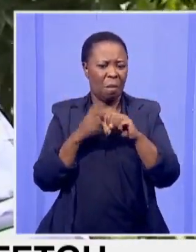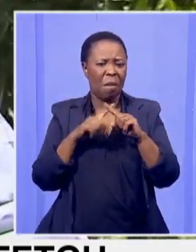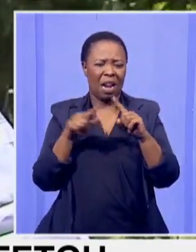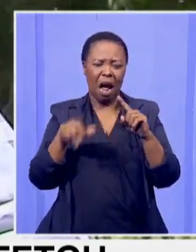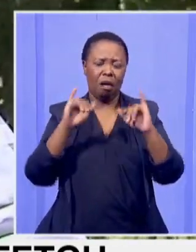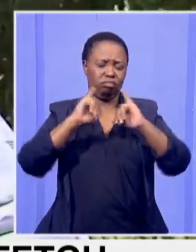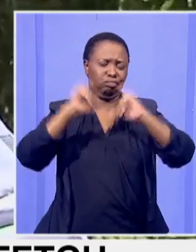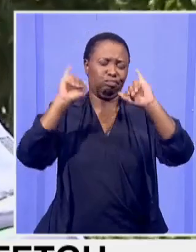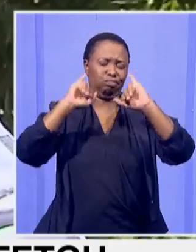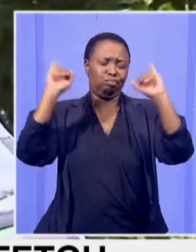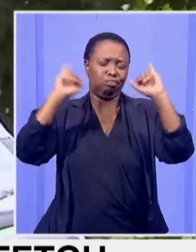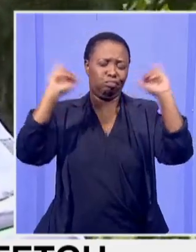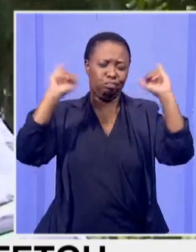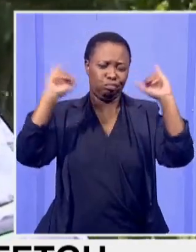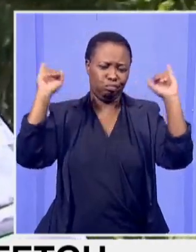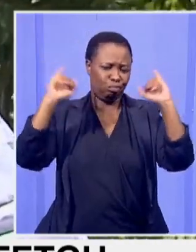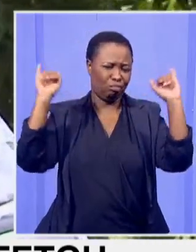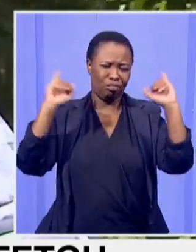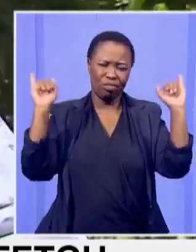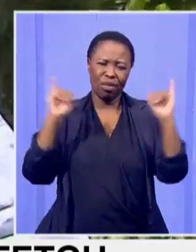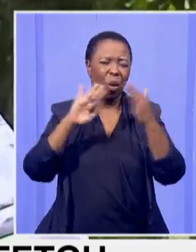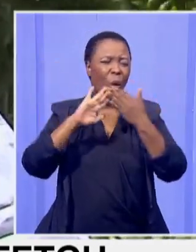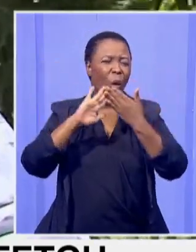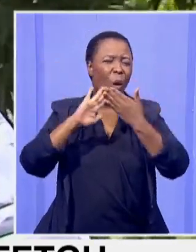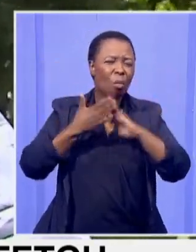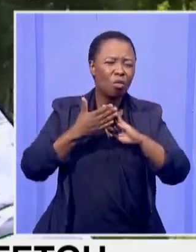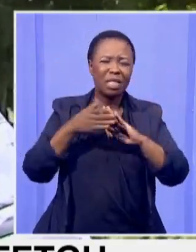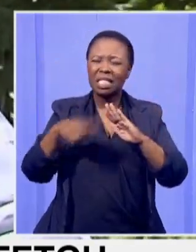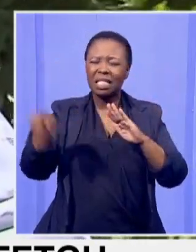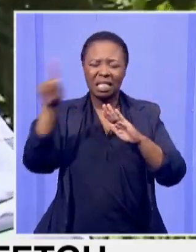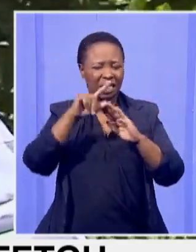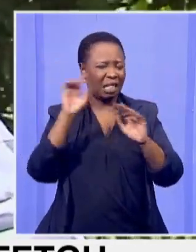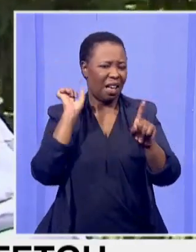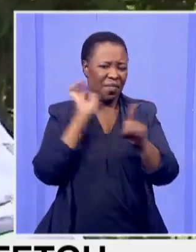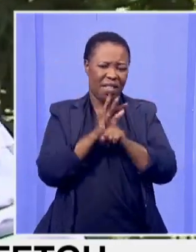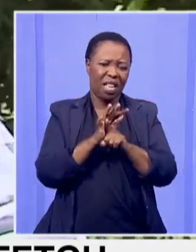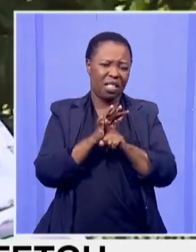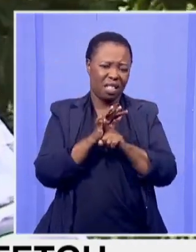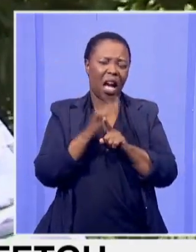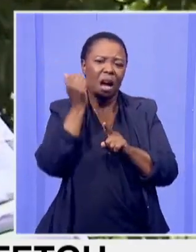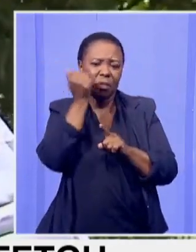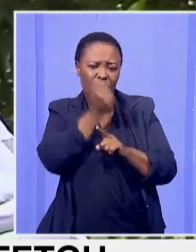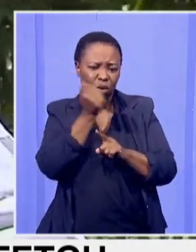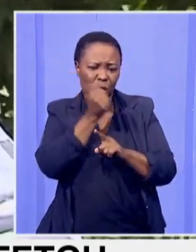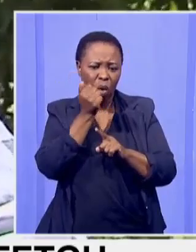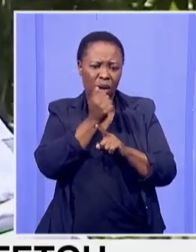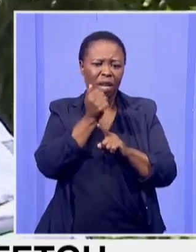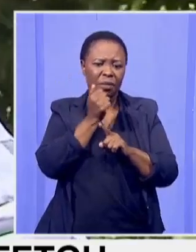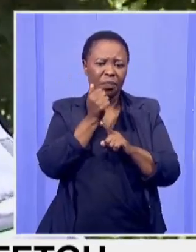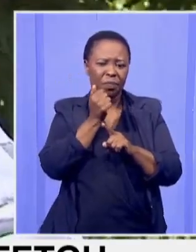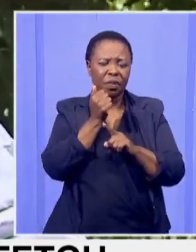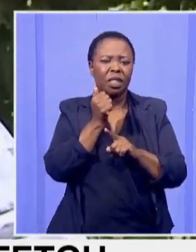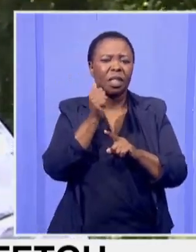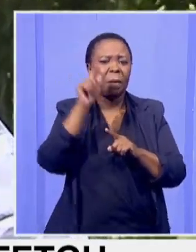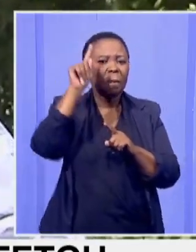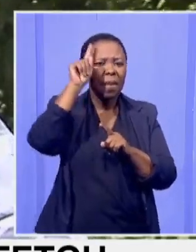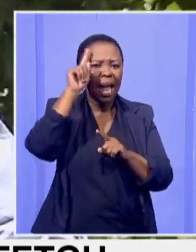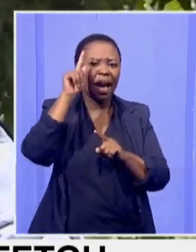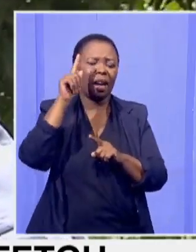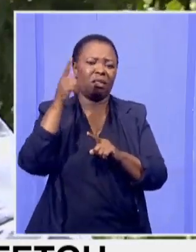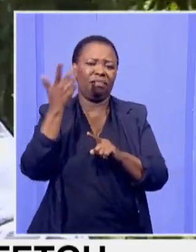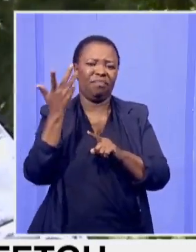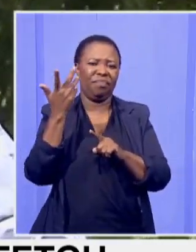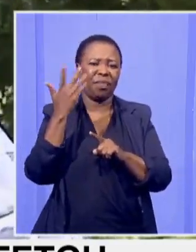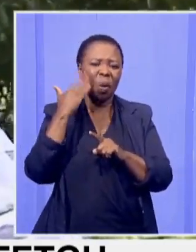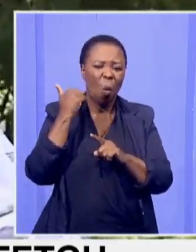because communities are affected. You can talk about, I'm sorry to use color on this, both black and white communities